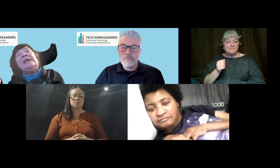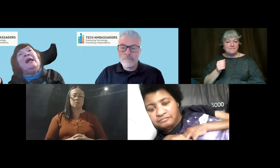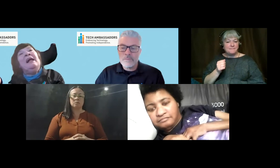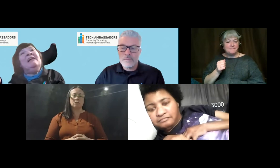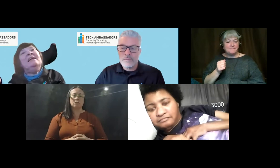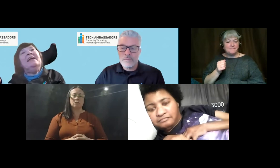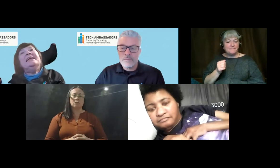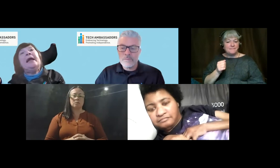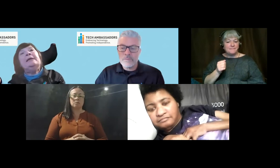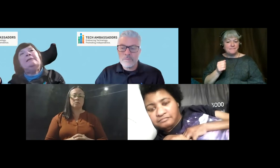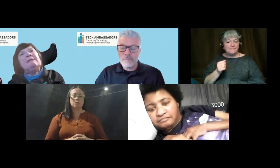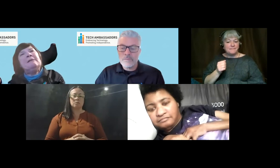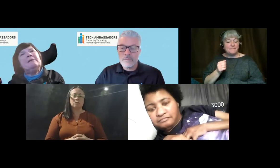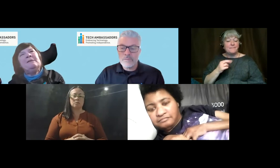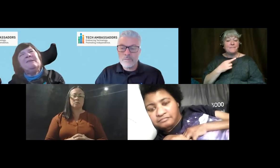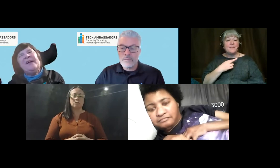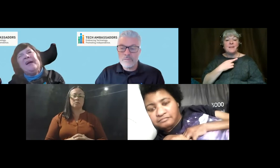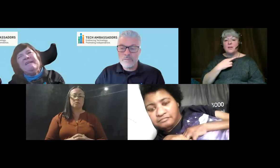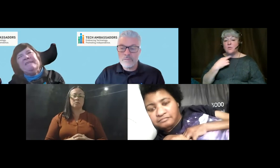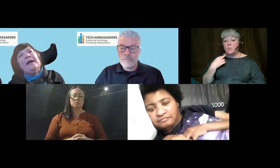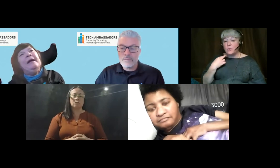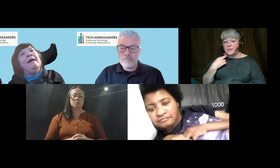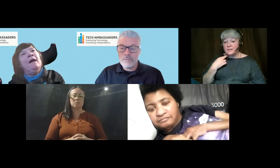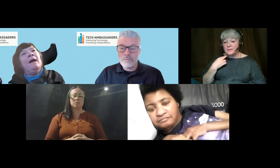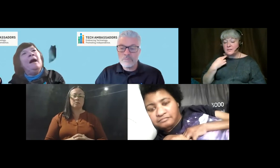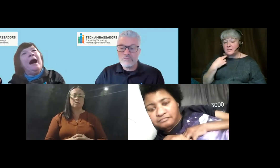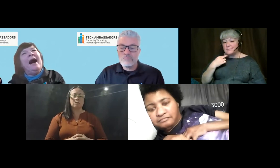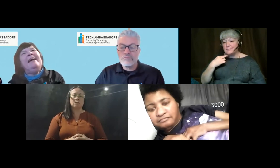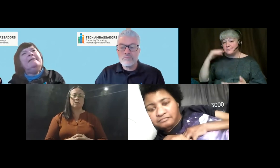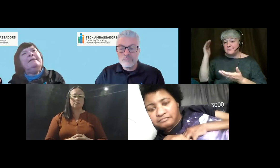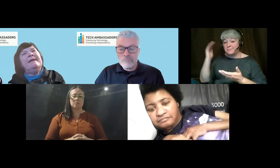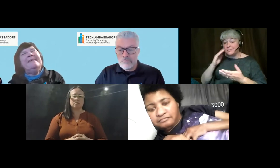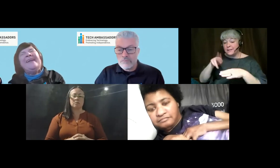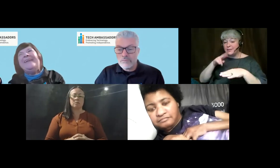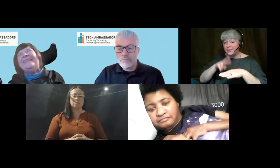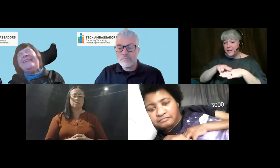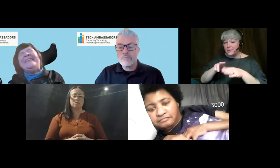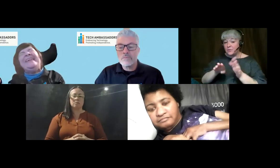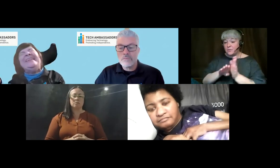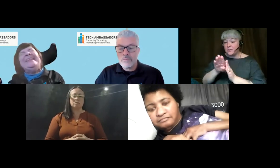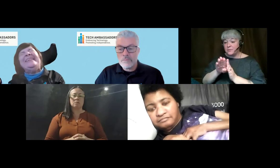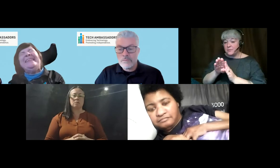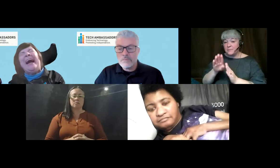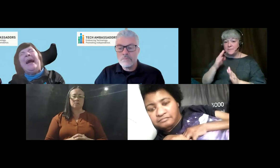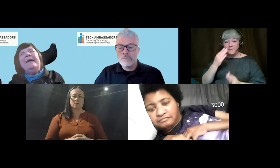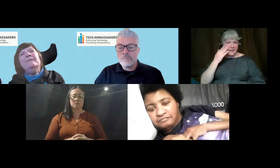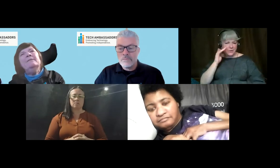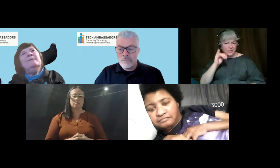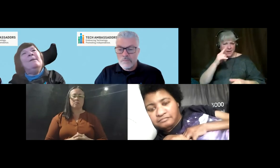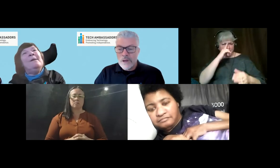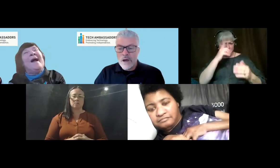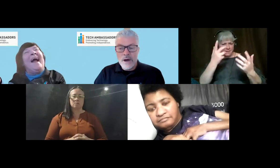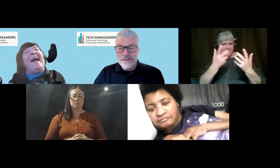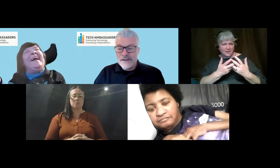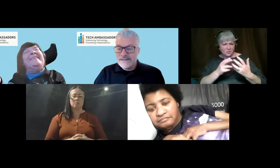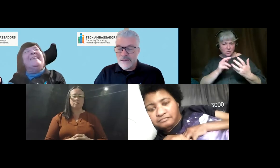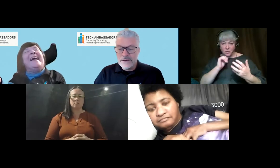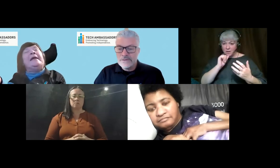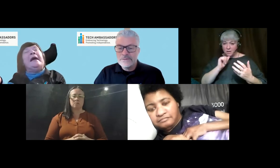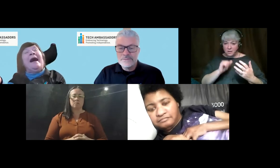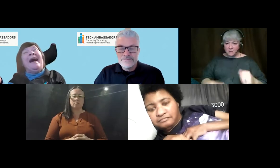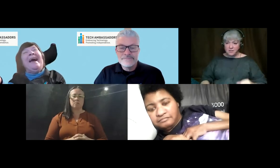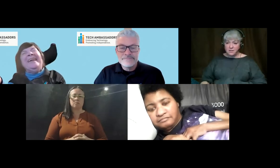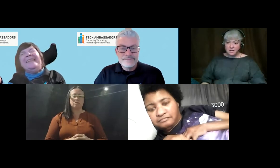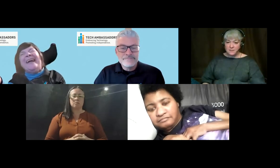arrests the natural development. I don't know if that makes sense or not. Well, I think